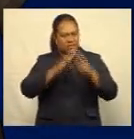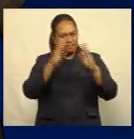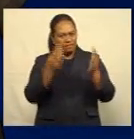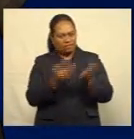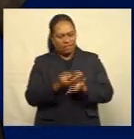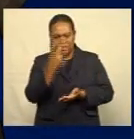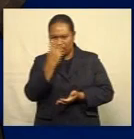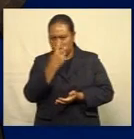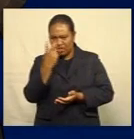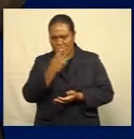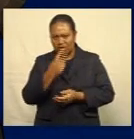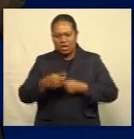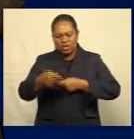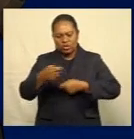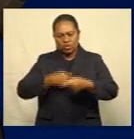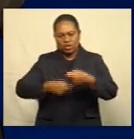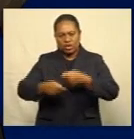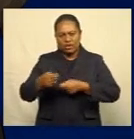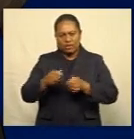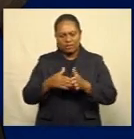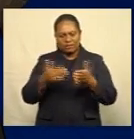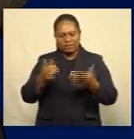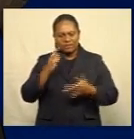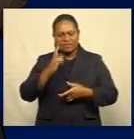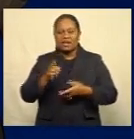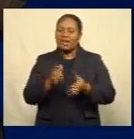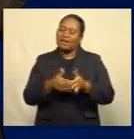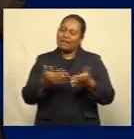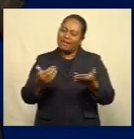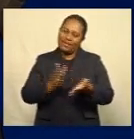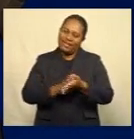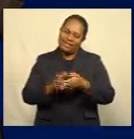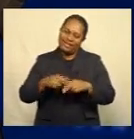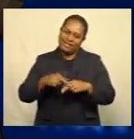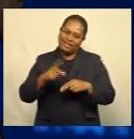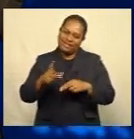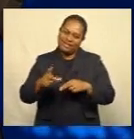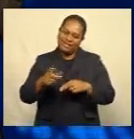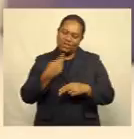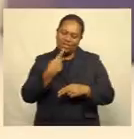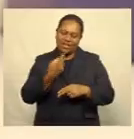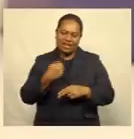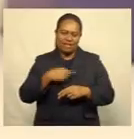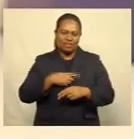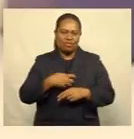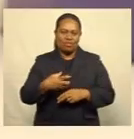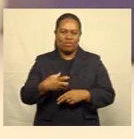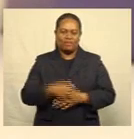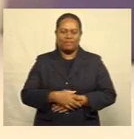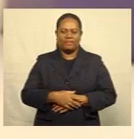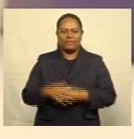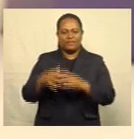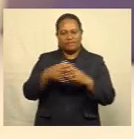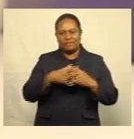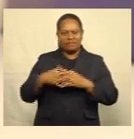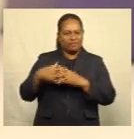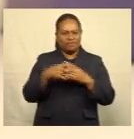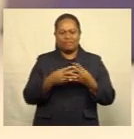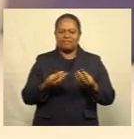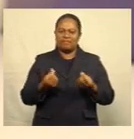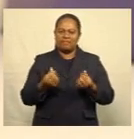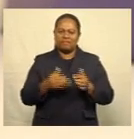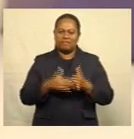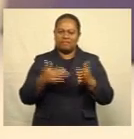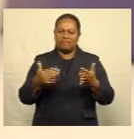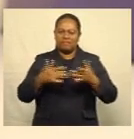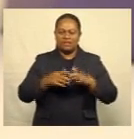trading has been rather cautious. Sinifa is here from HFC Bank to tell us more. The US dollar was hemmed into a narrow